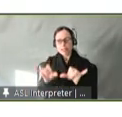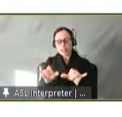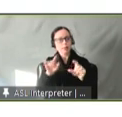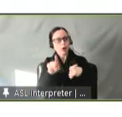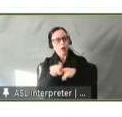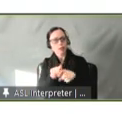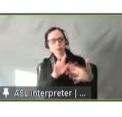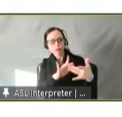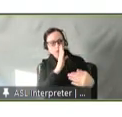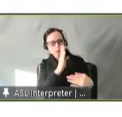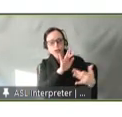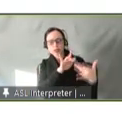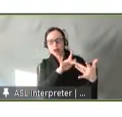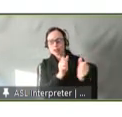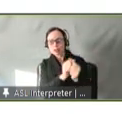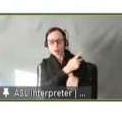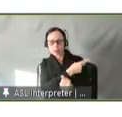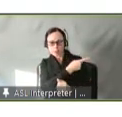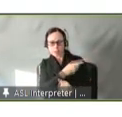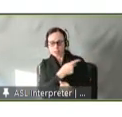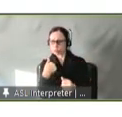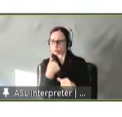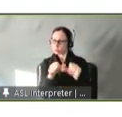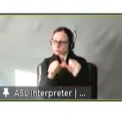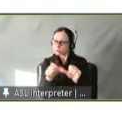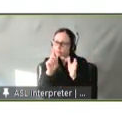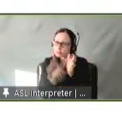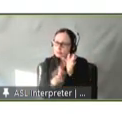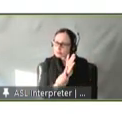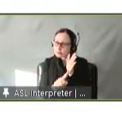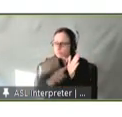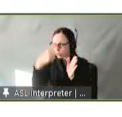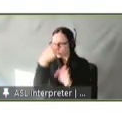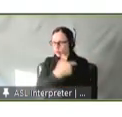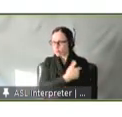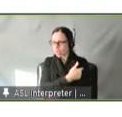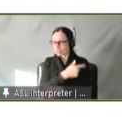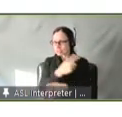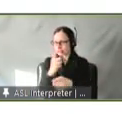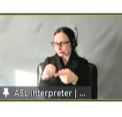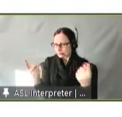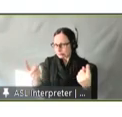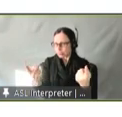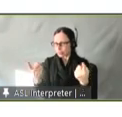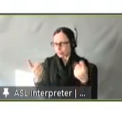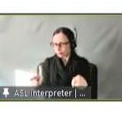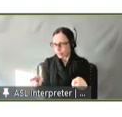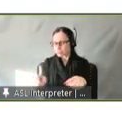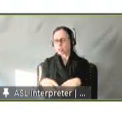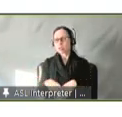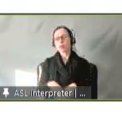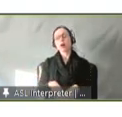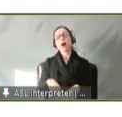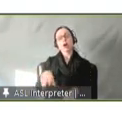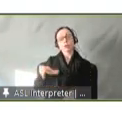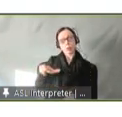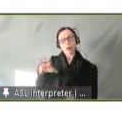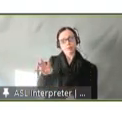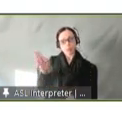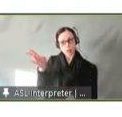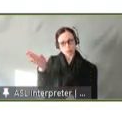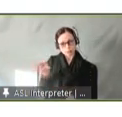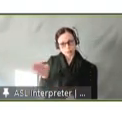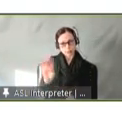to do that as an ongoing investigation of vaccine adverse events, plus a 24/7